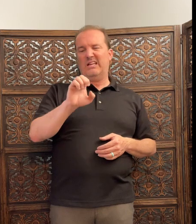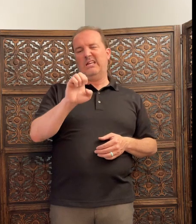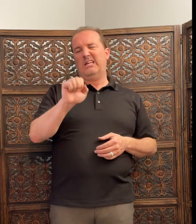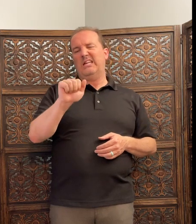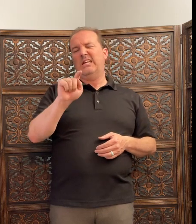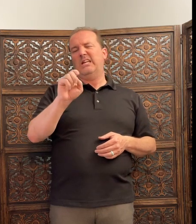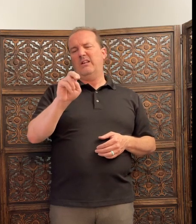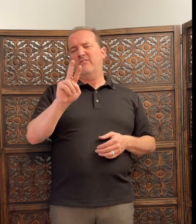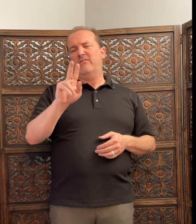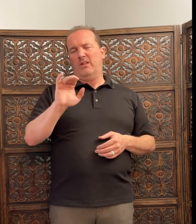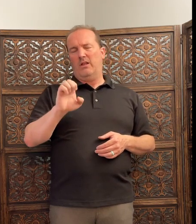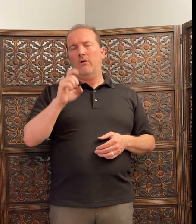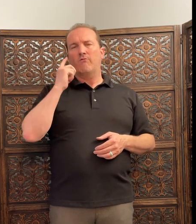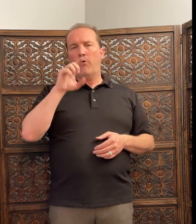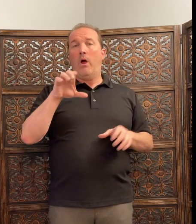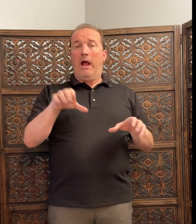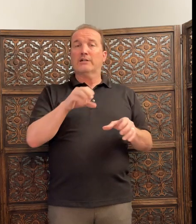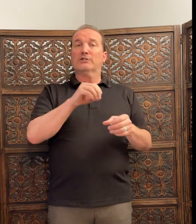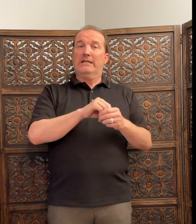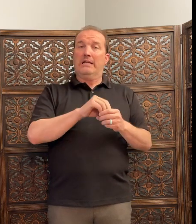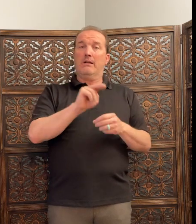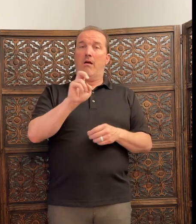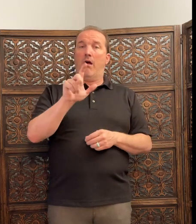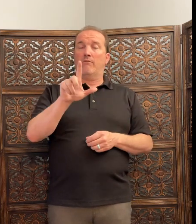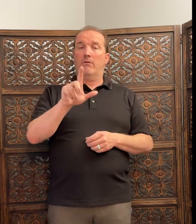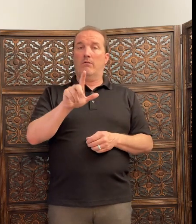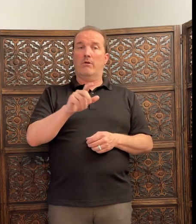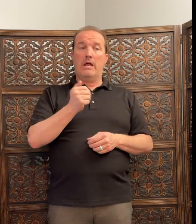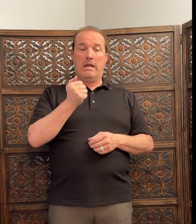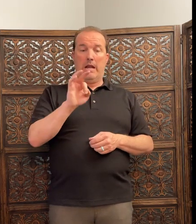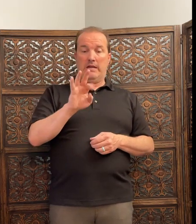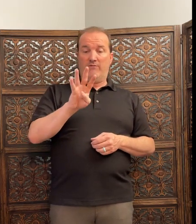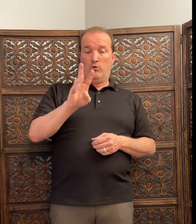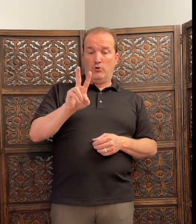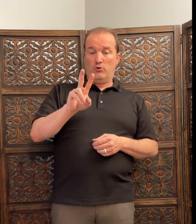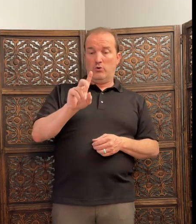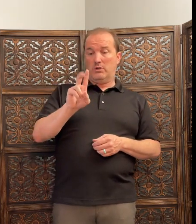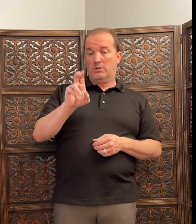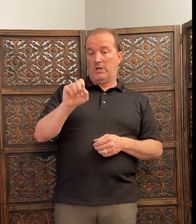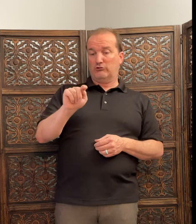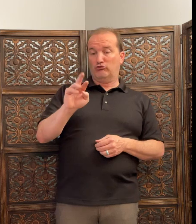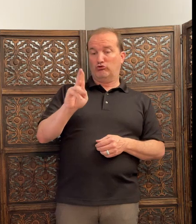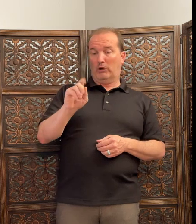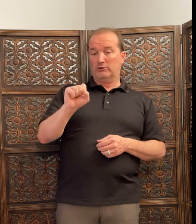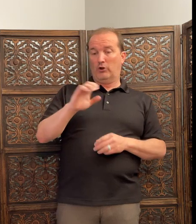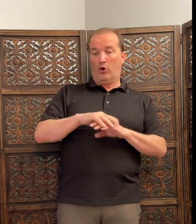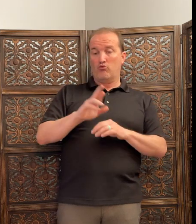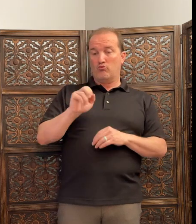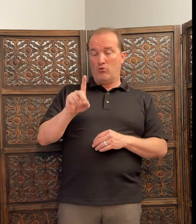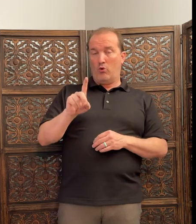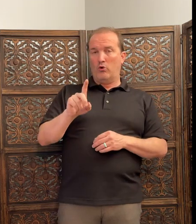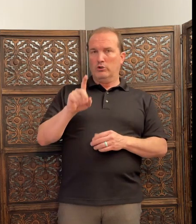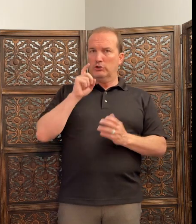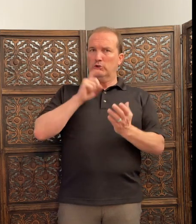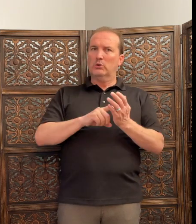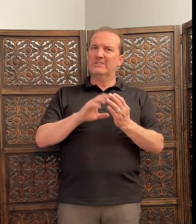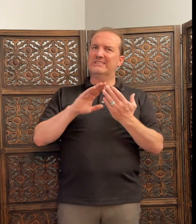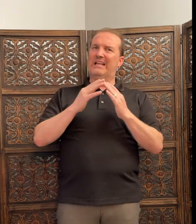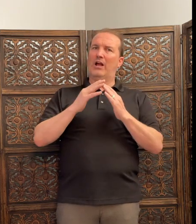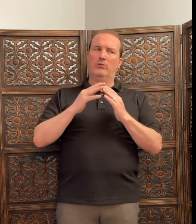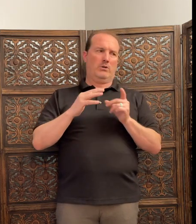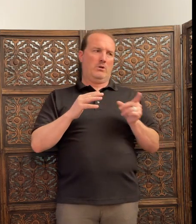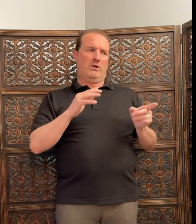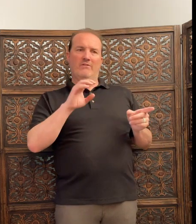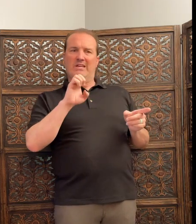as the main location for the action in the novel. In Hurston's 1942 memoir, Dust Tracks on a Road, she notes